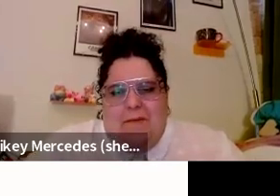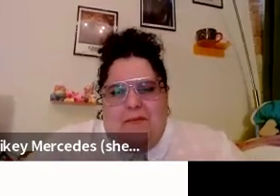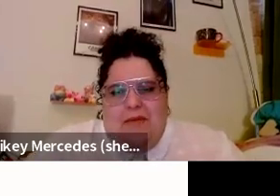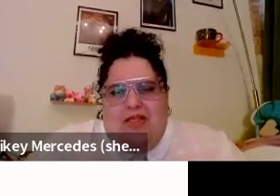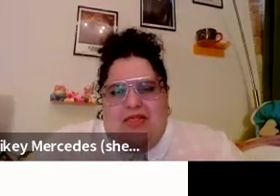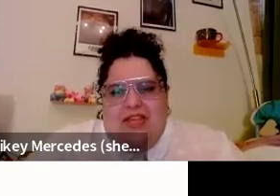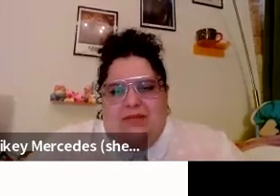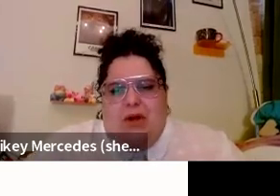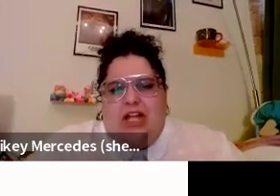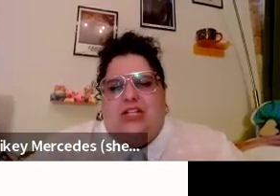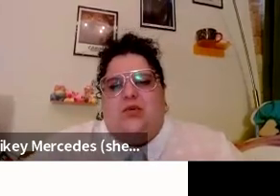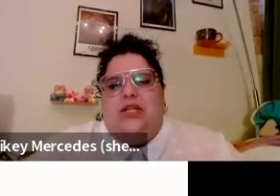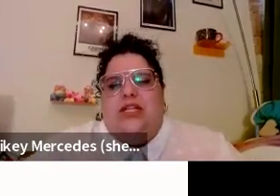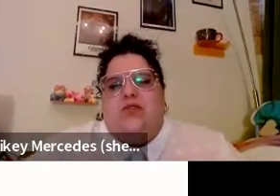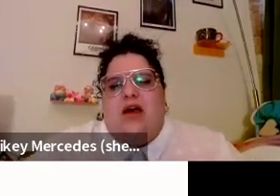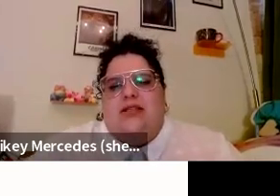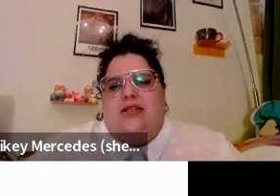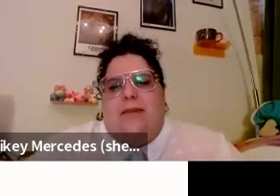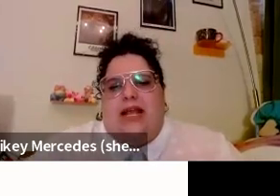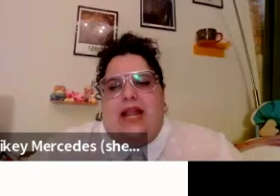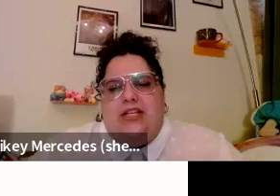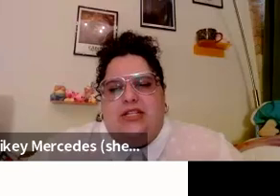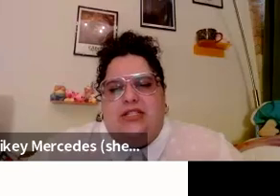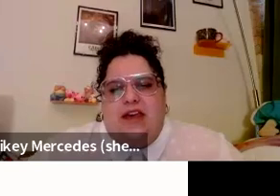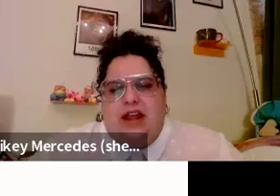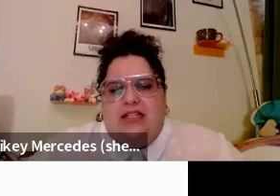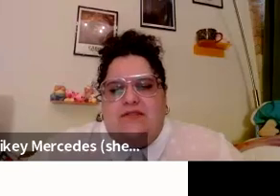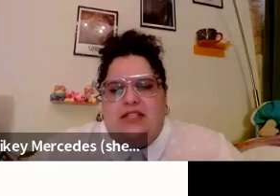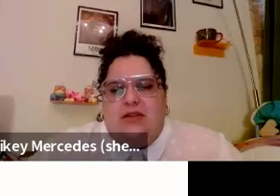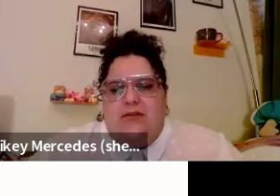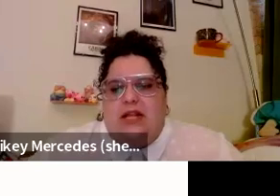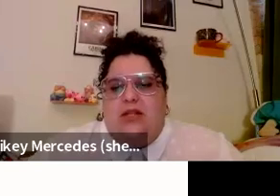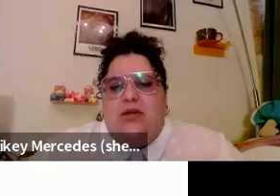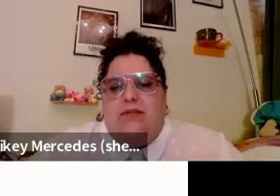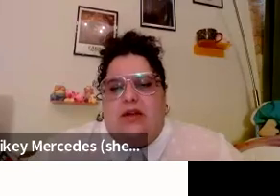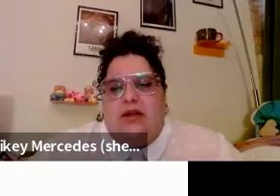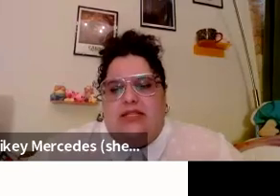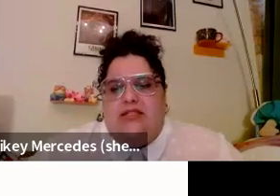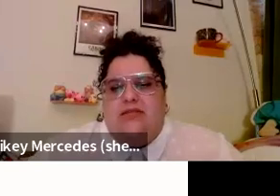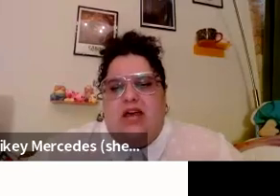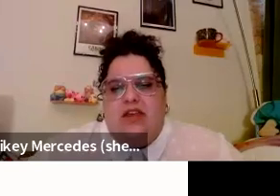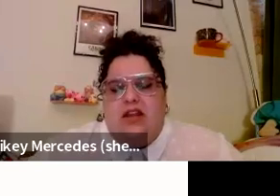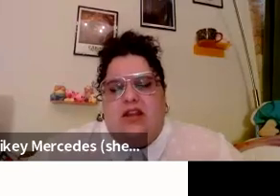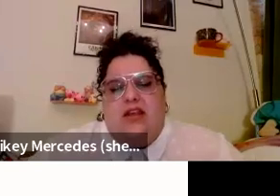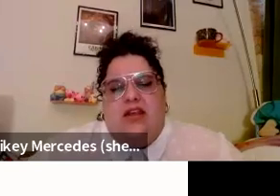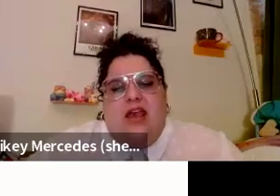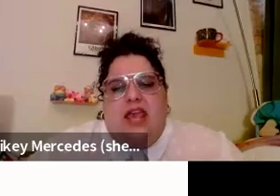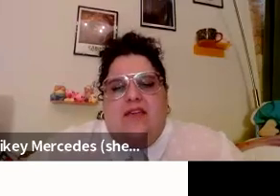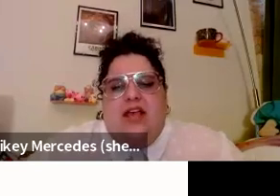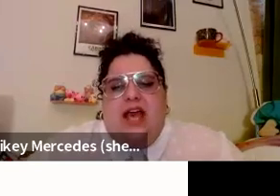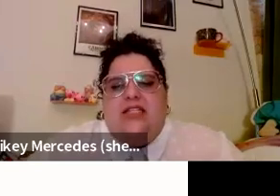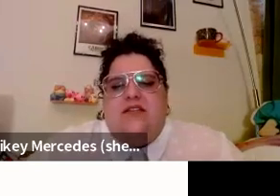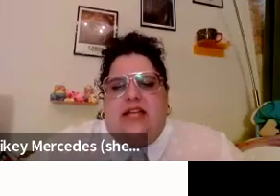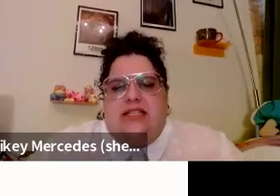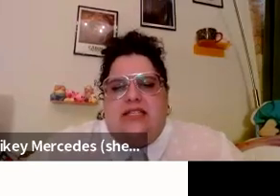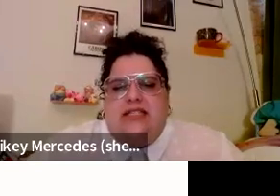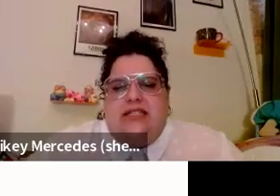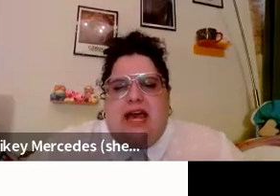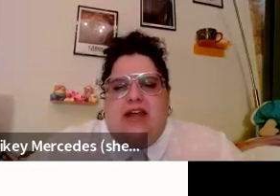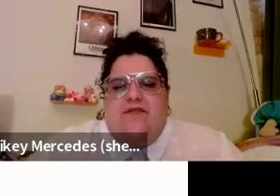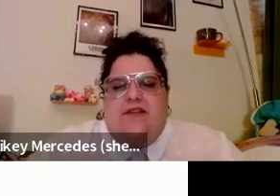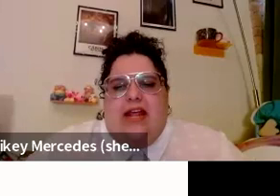authorities. I've identified myself as a fat activist in the past, although I have very strong feelings about that